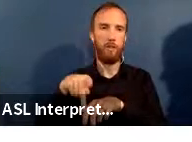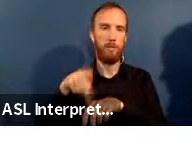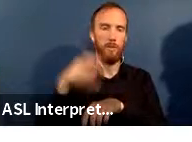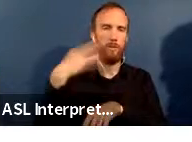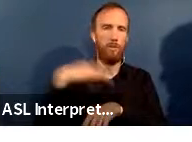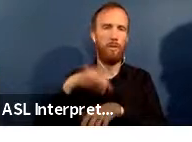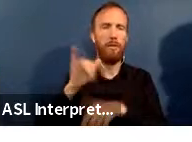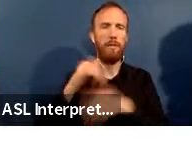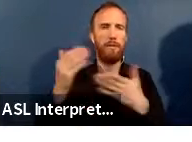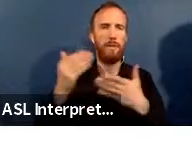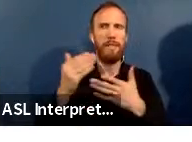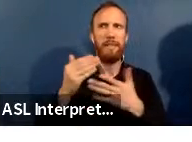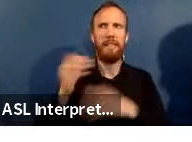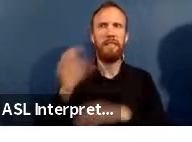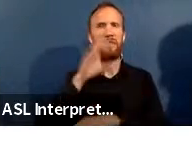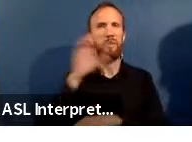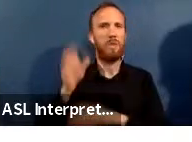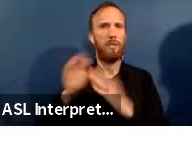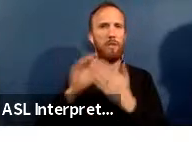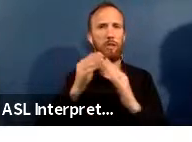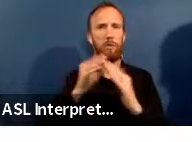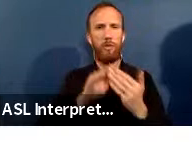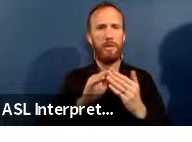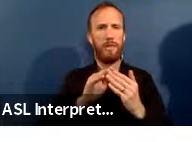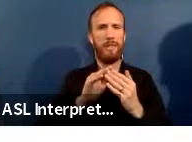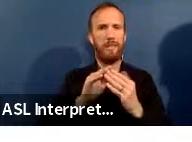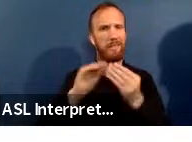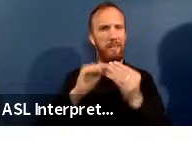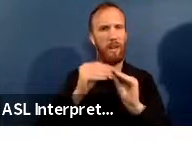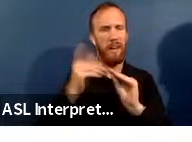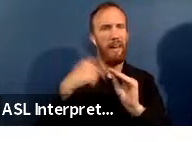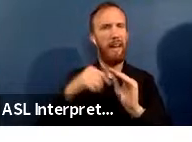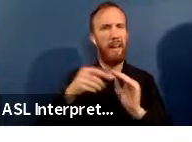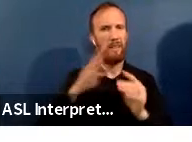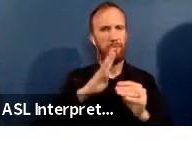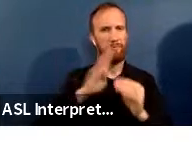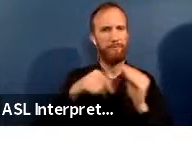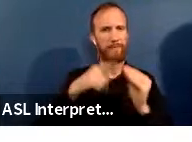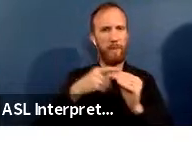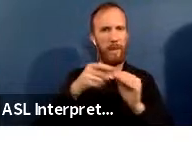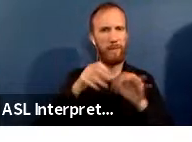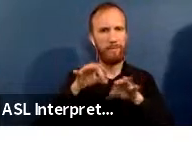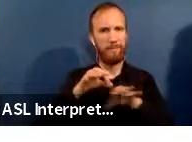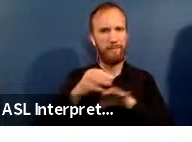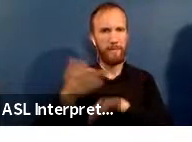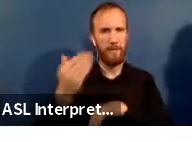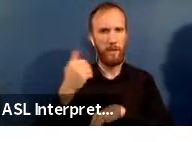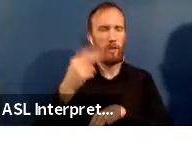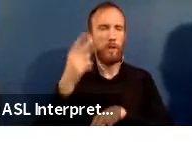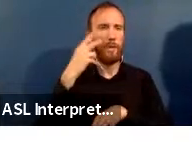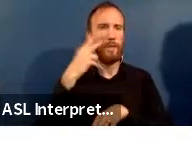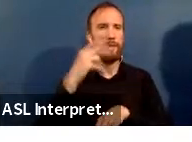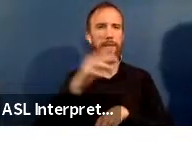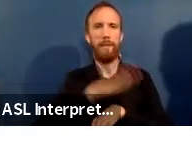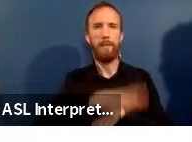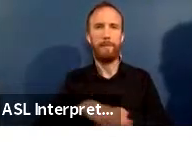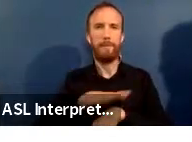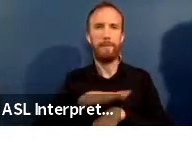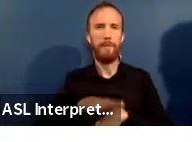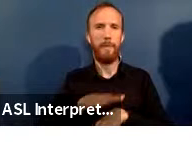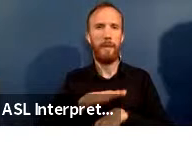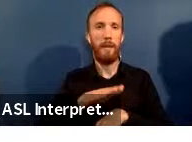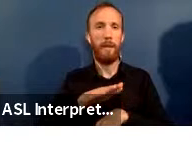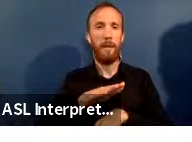community level score that I highlighted before. So you'll see here on the legend in the bottom, the higher